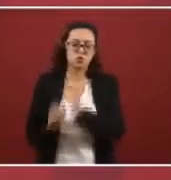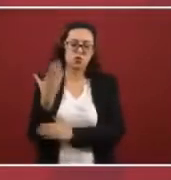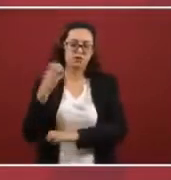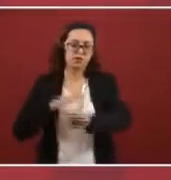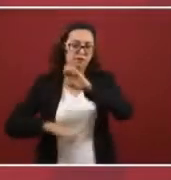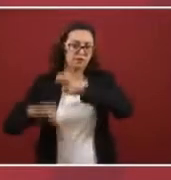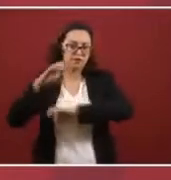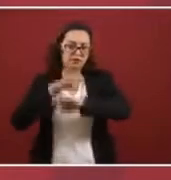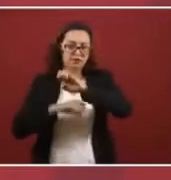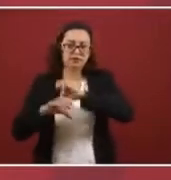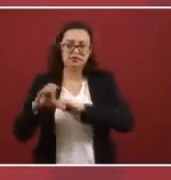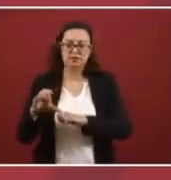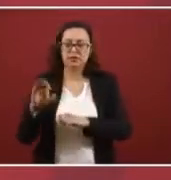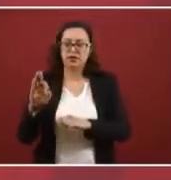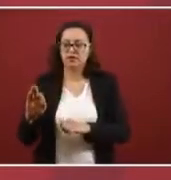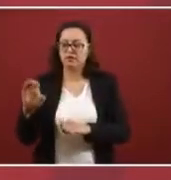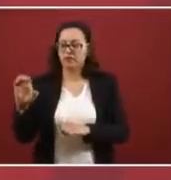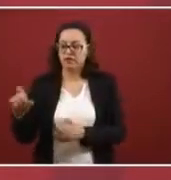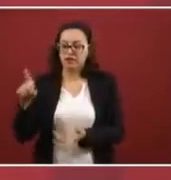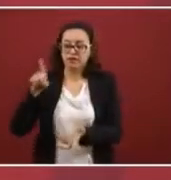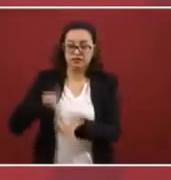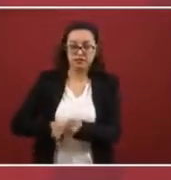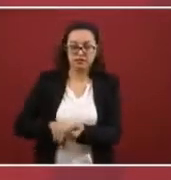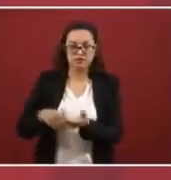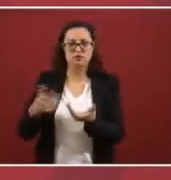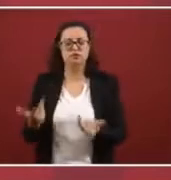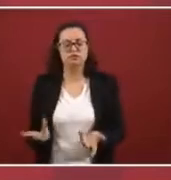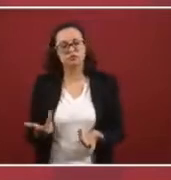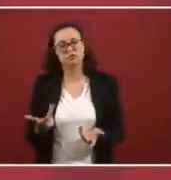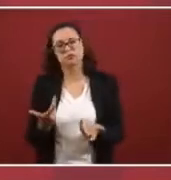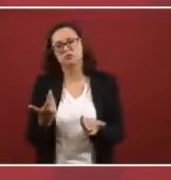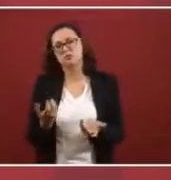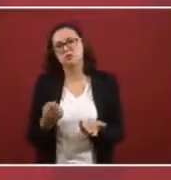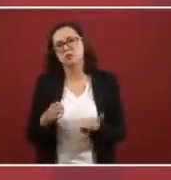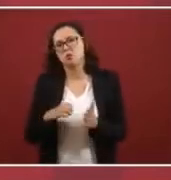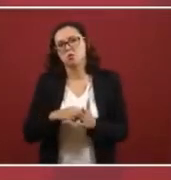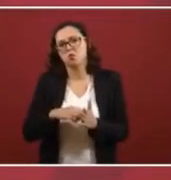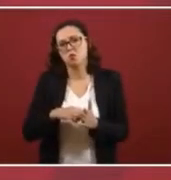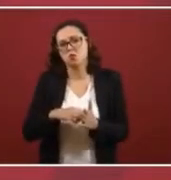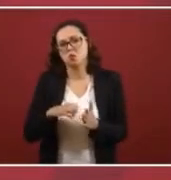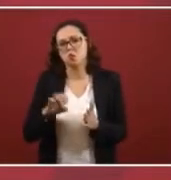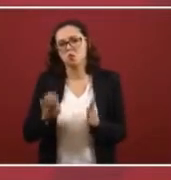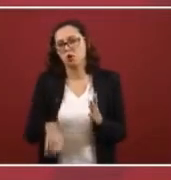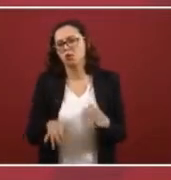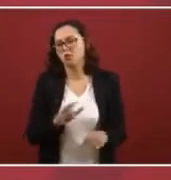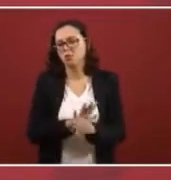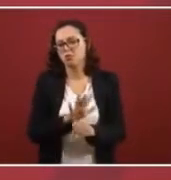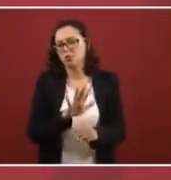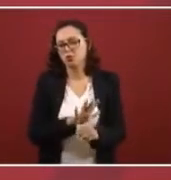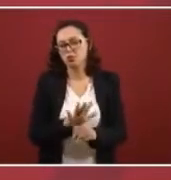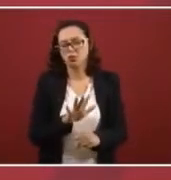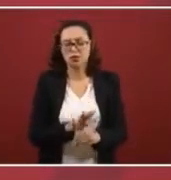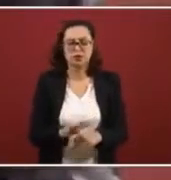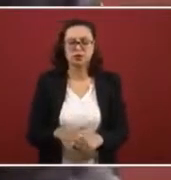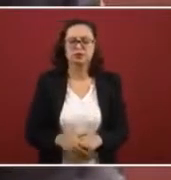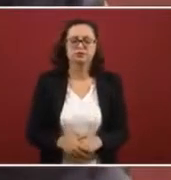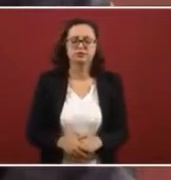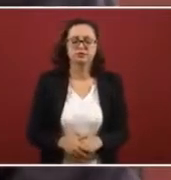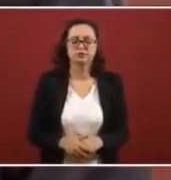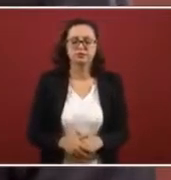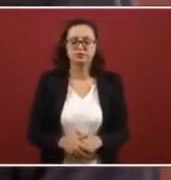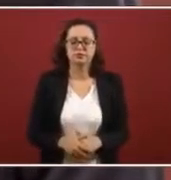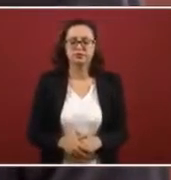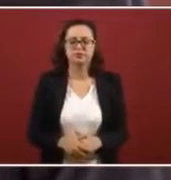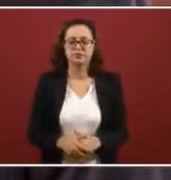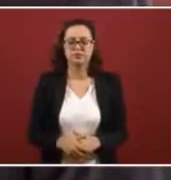reunited with the new press or company. One of the characteristics, for example, is that we will